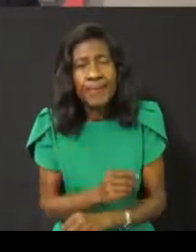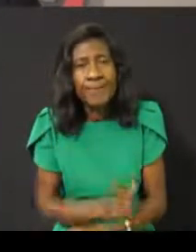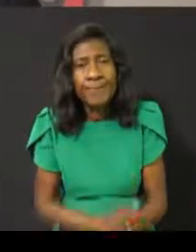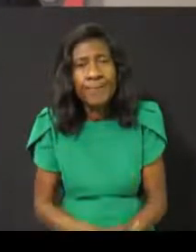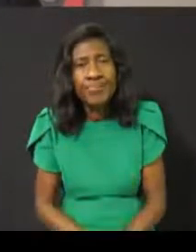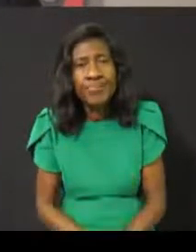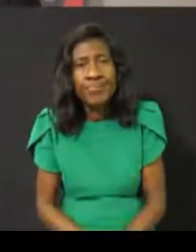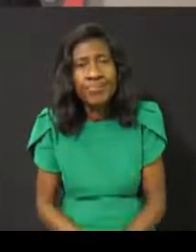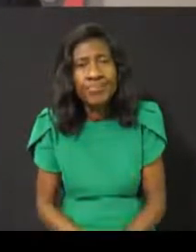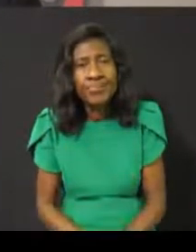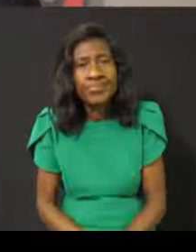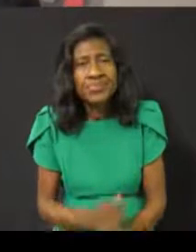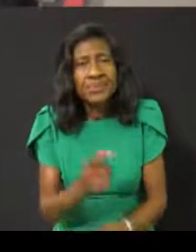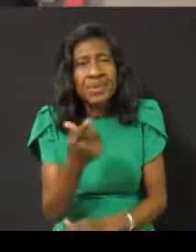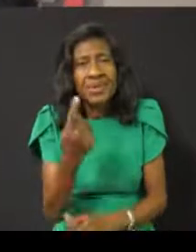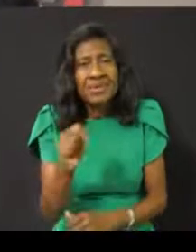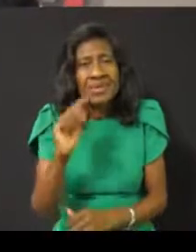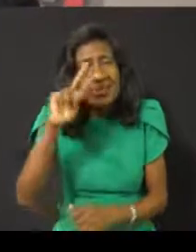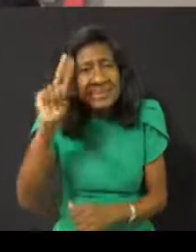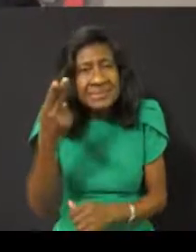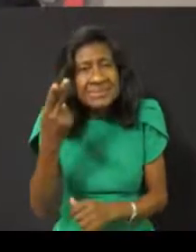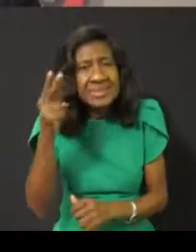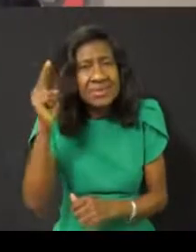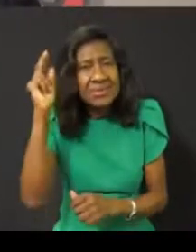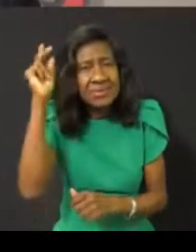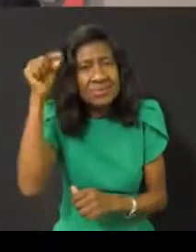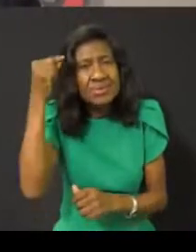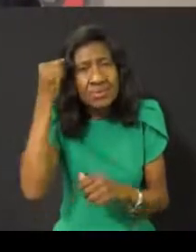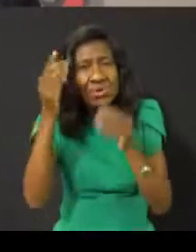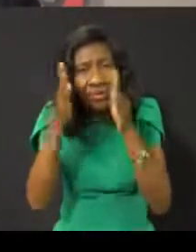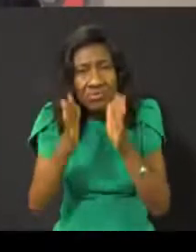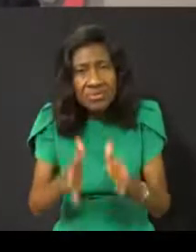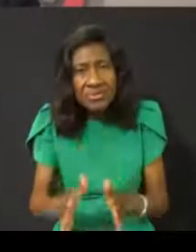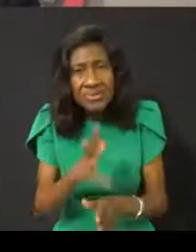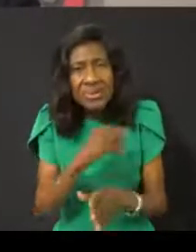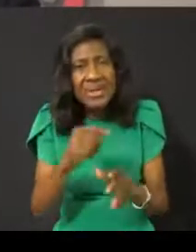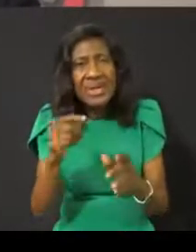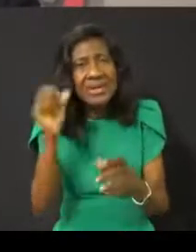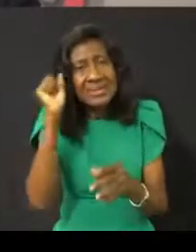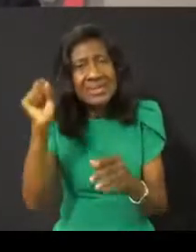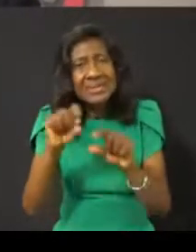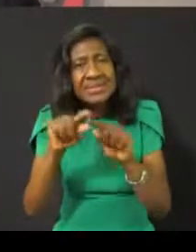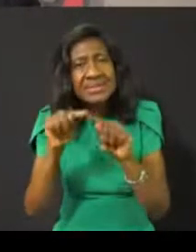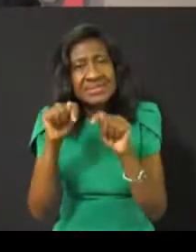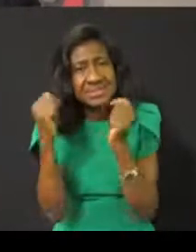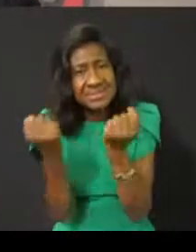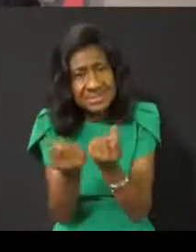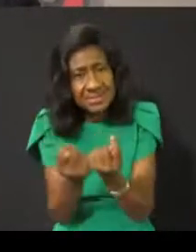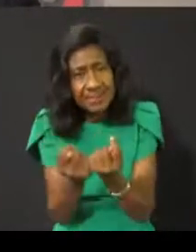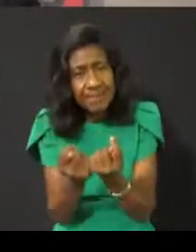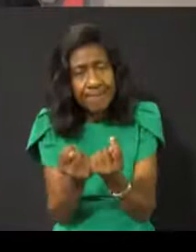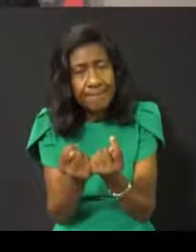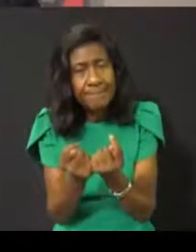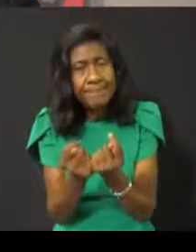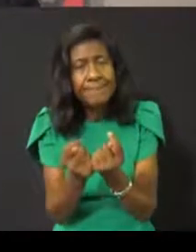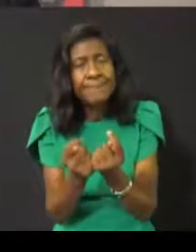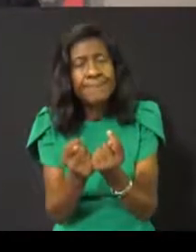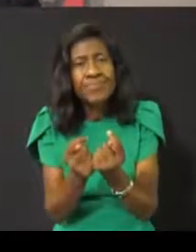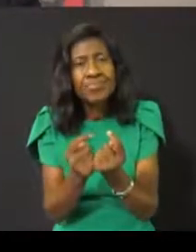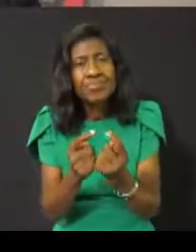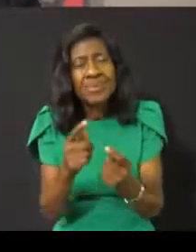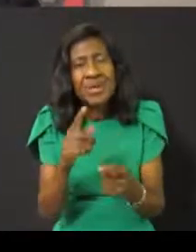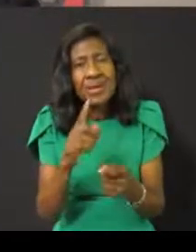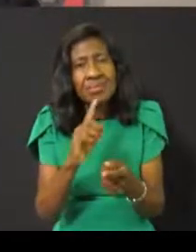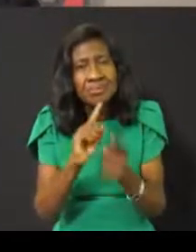members. The Deputy Governor and his team provided stakeholders a very good